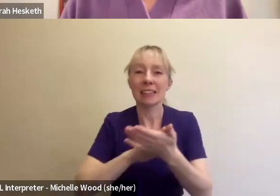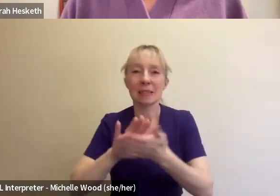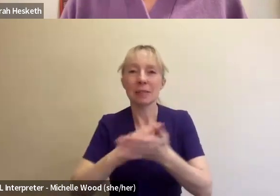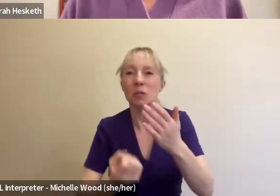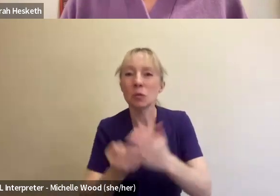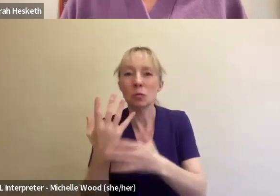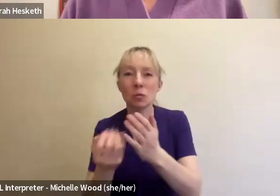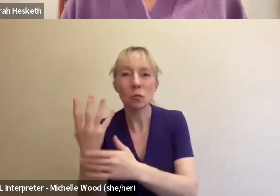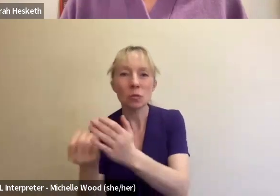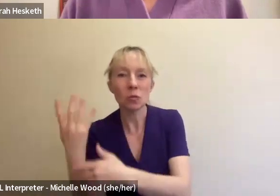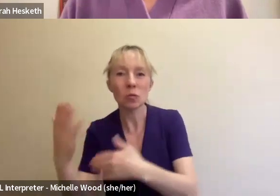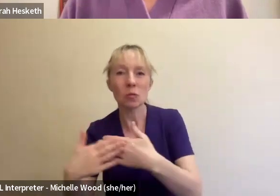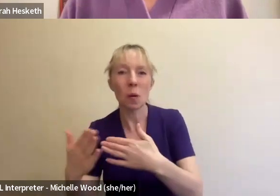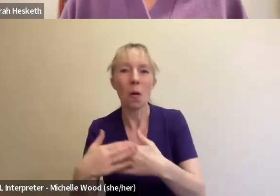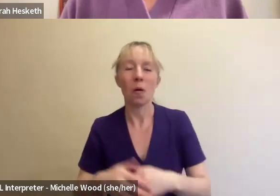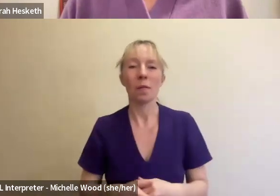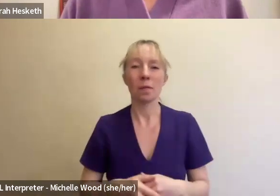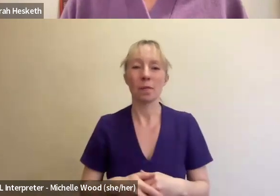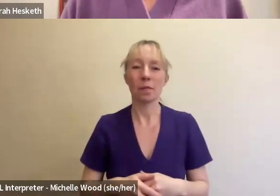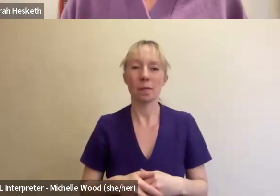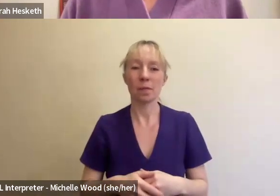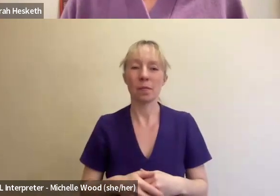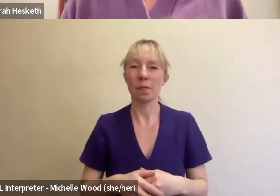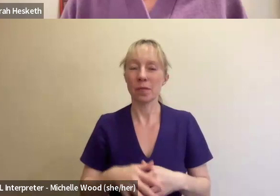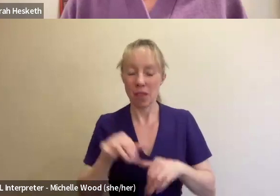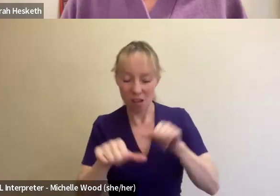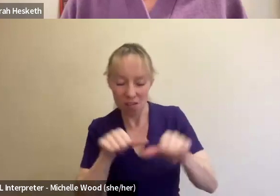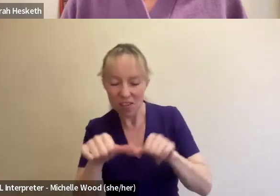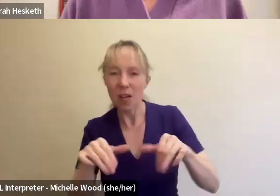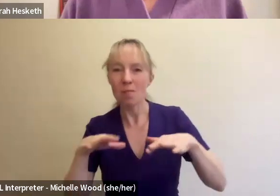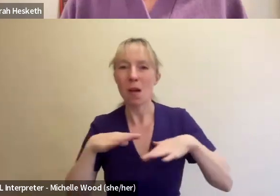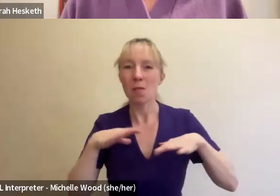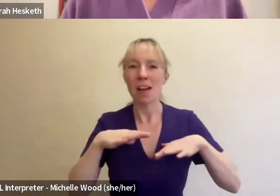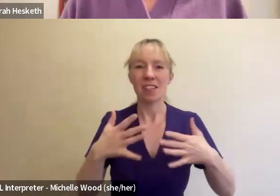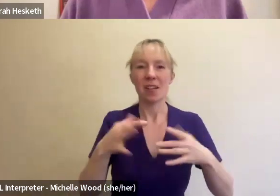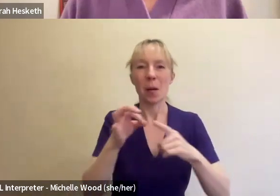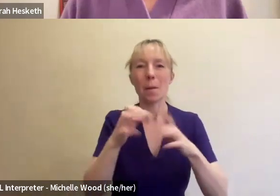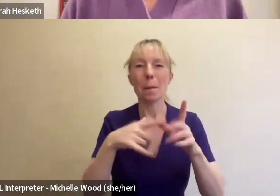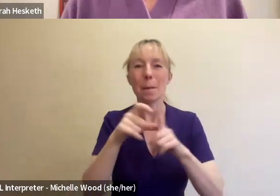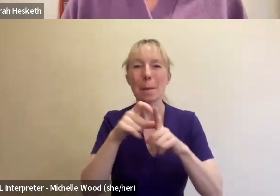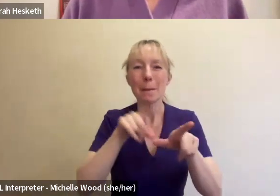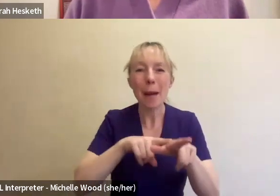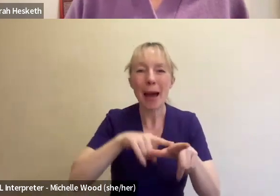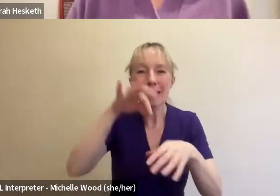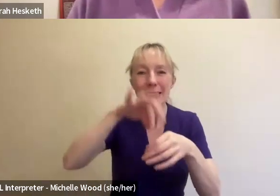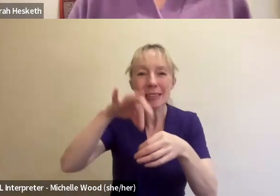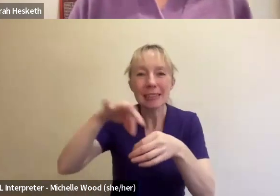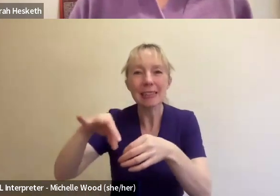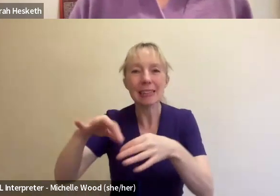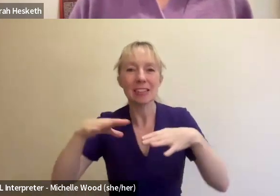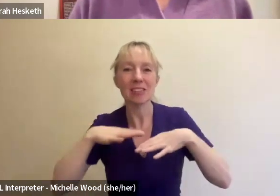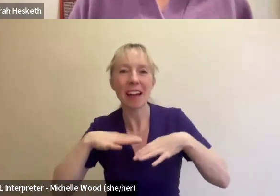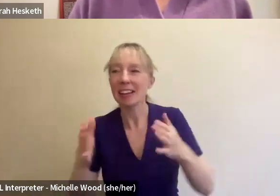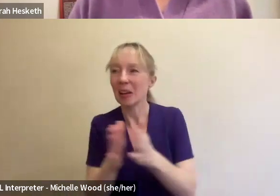things. The ritualistic preparations of getting the paddy seeds ready for the fields is followed by